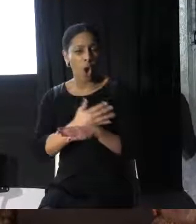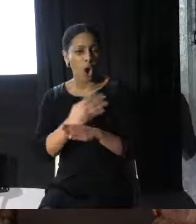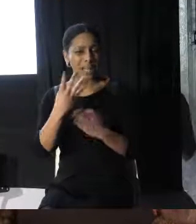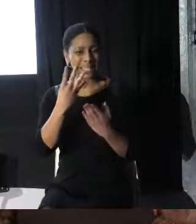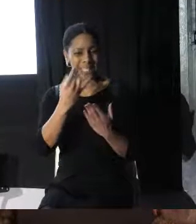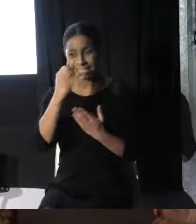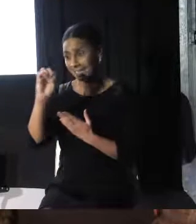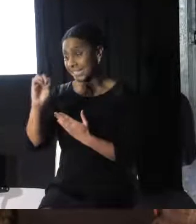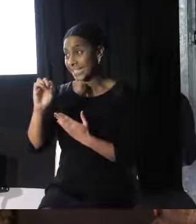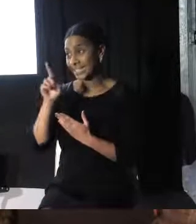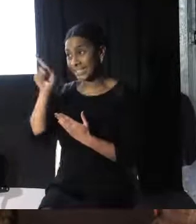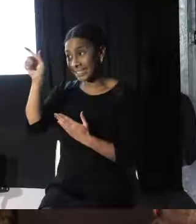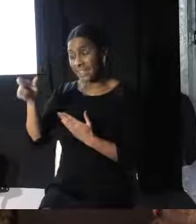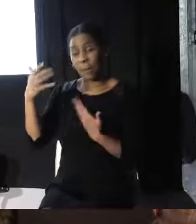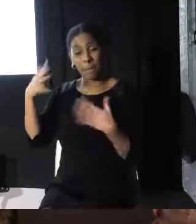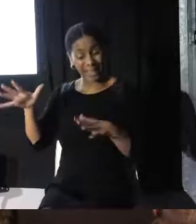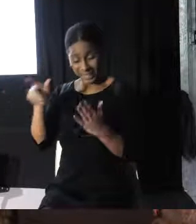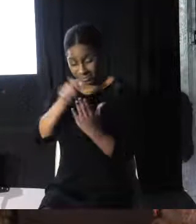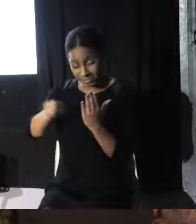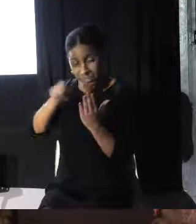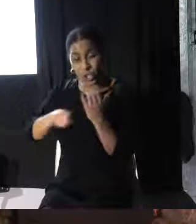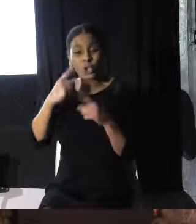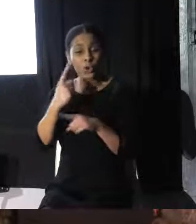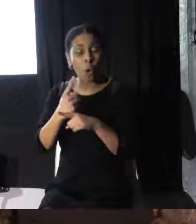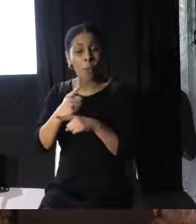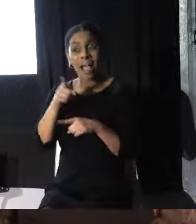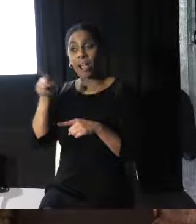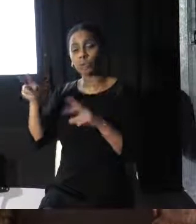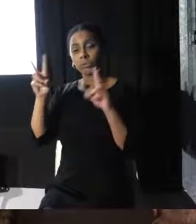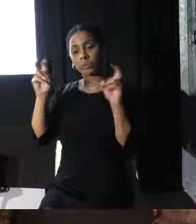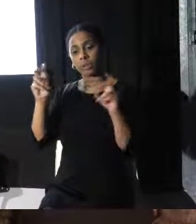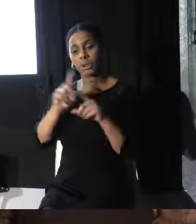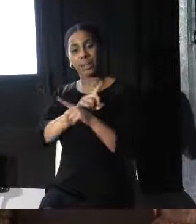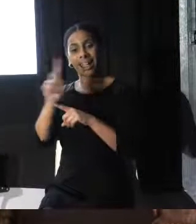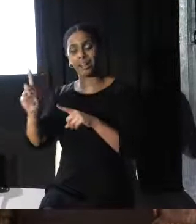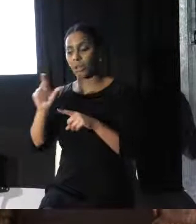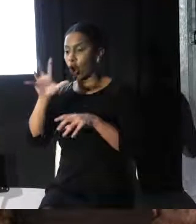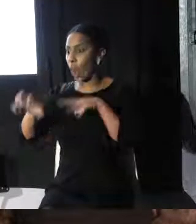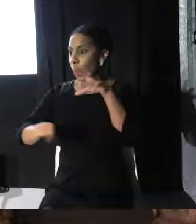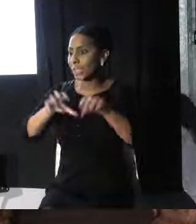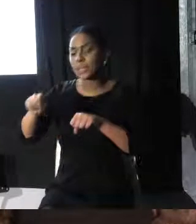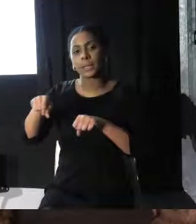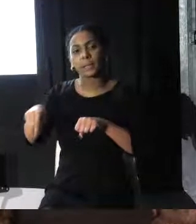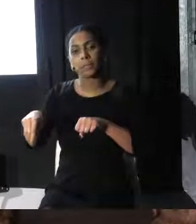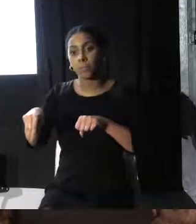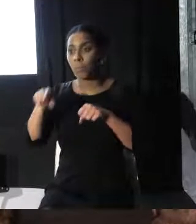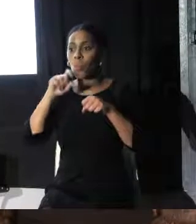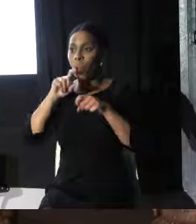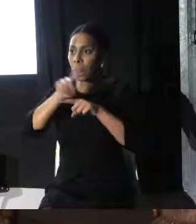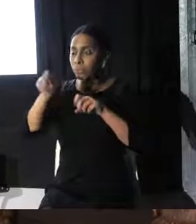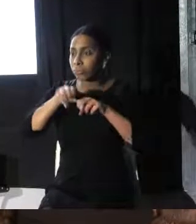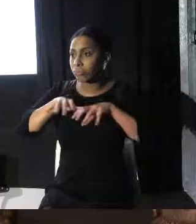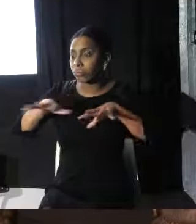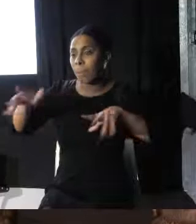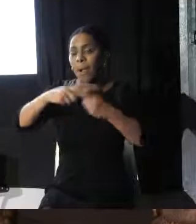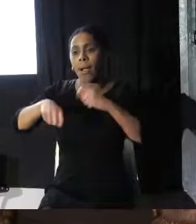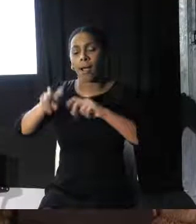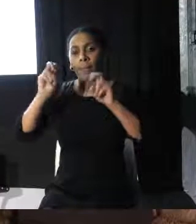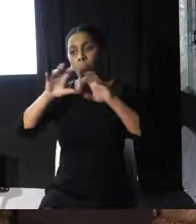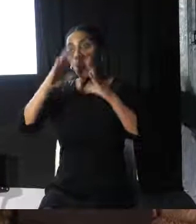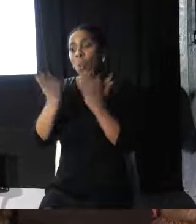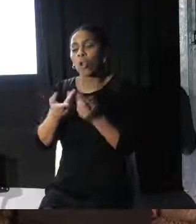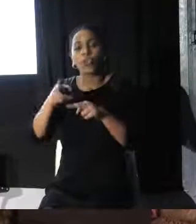already about the notion of later colonialism as a world of statues, the statue of the